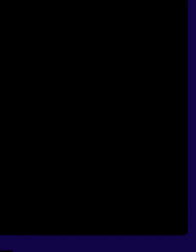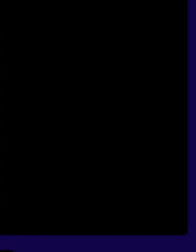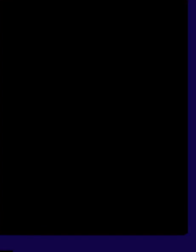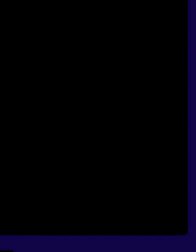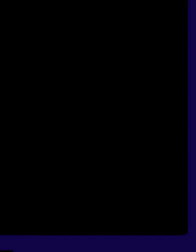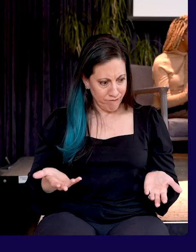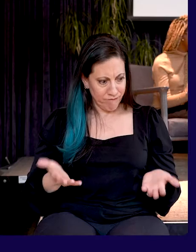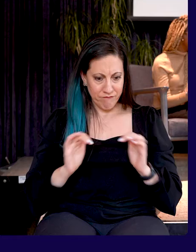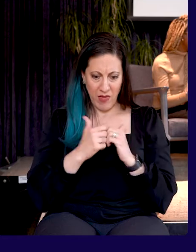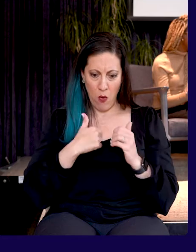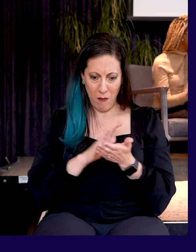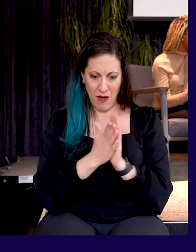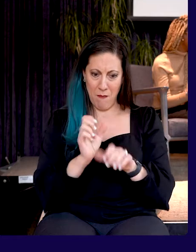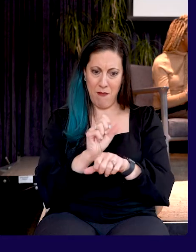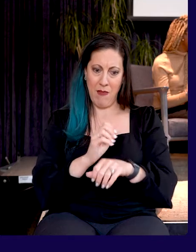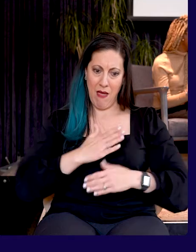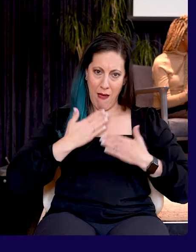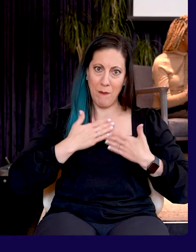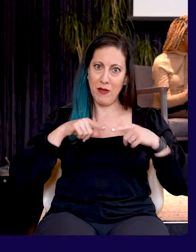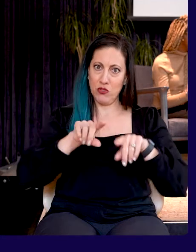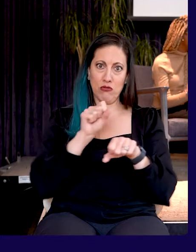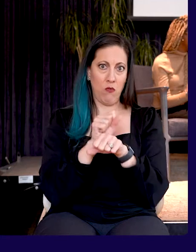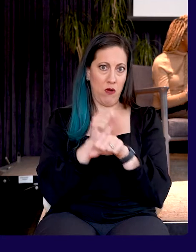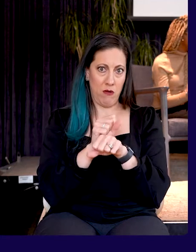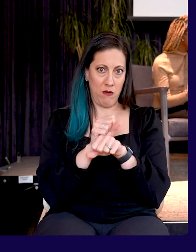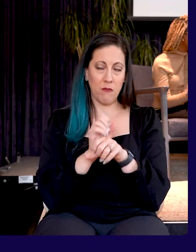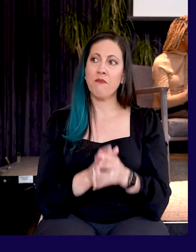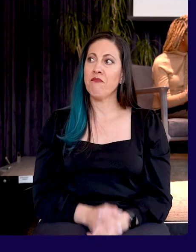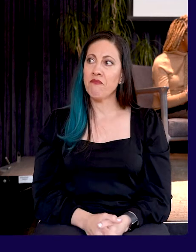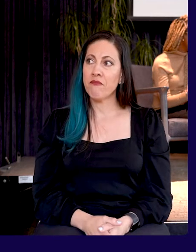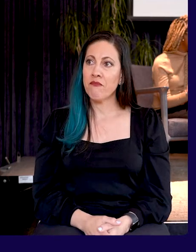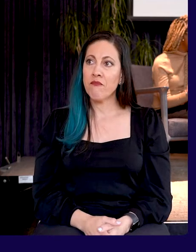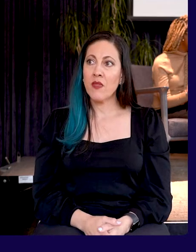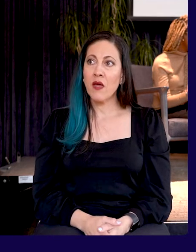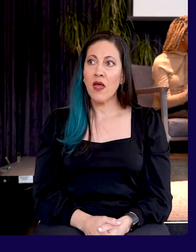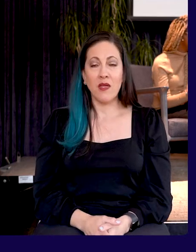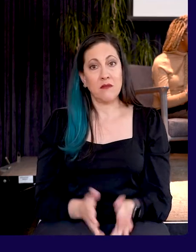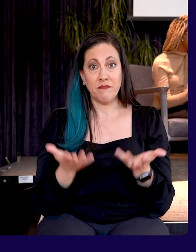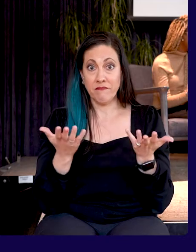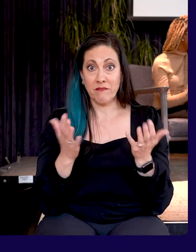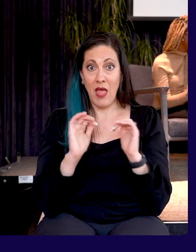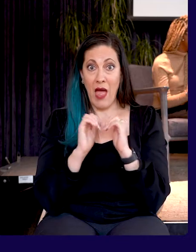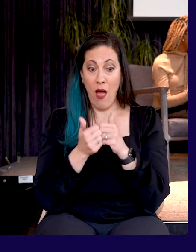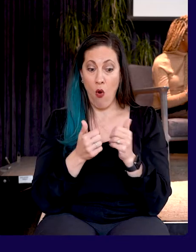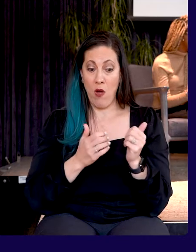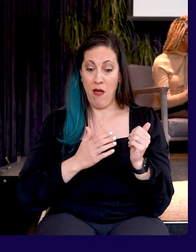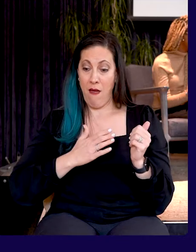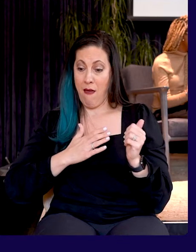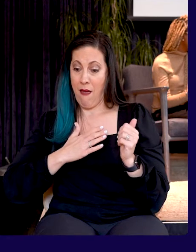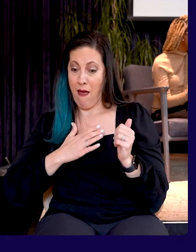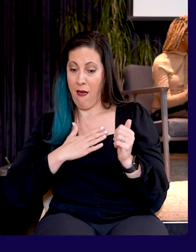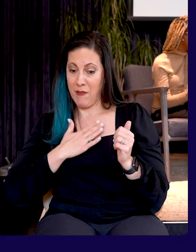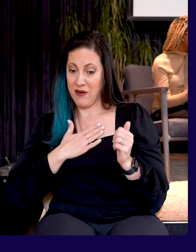there just for a little bit. What would that look like for you to be happy in your work? And how can you disarticulate happiness from